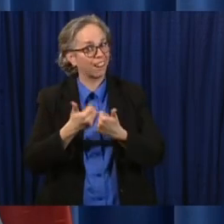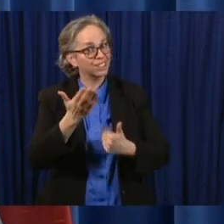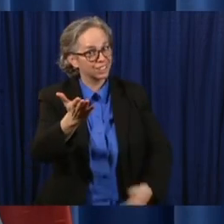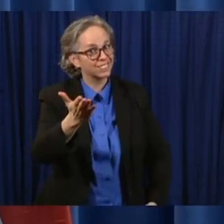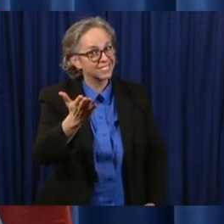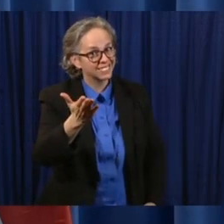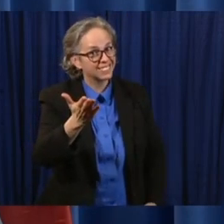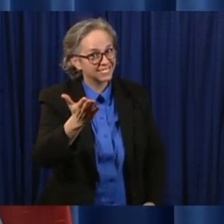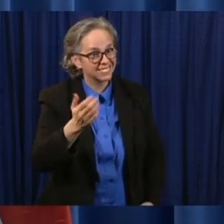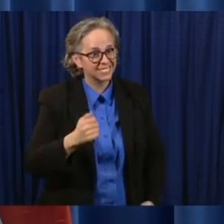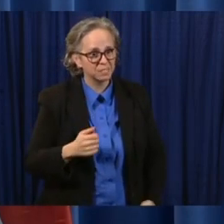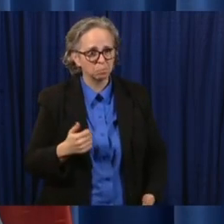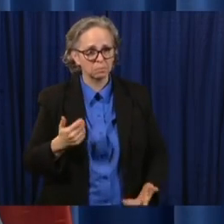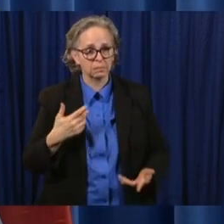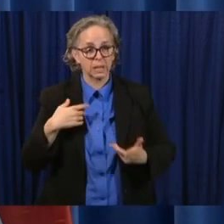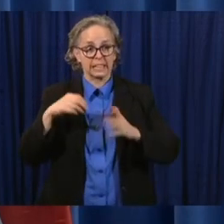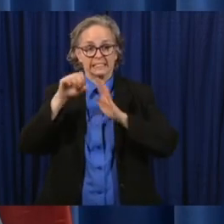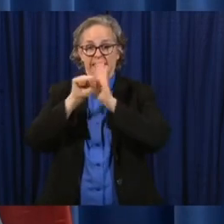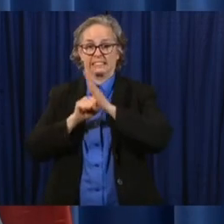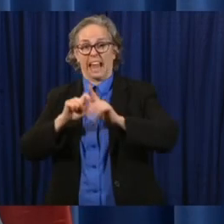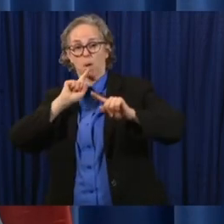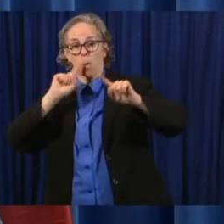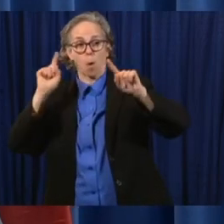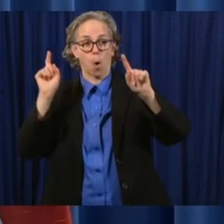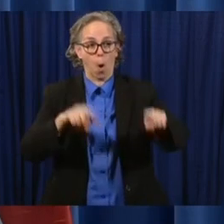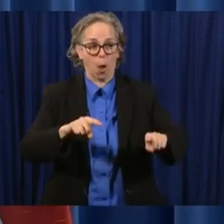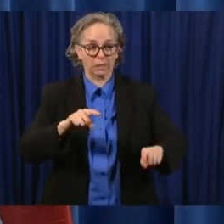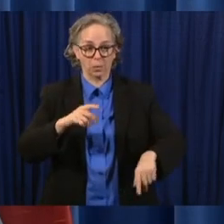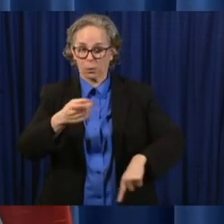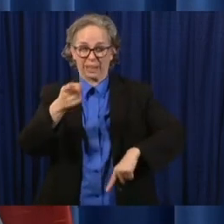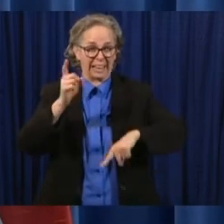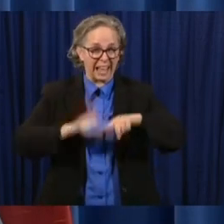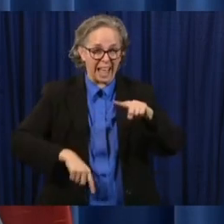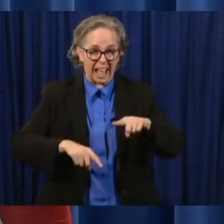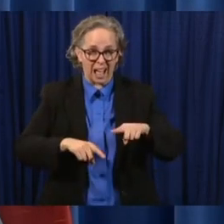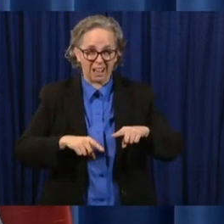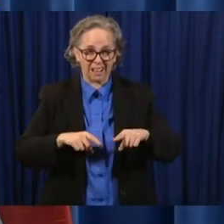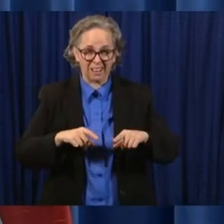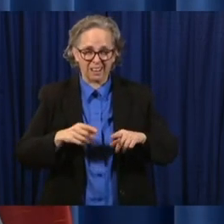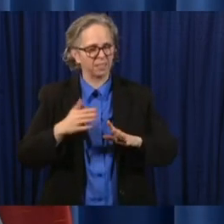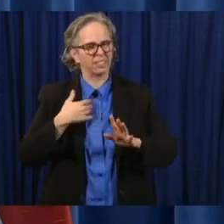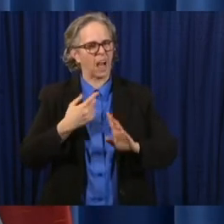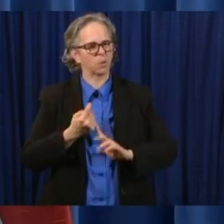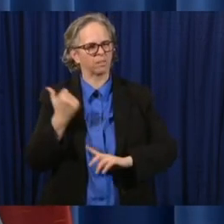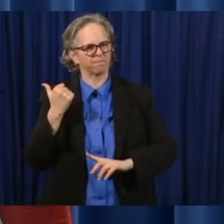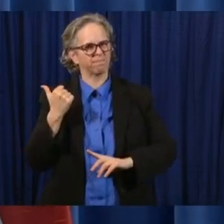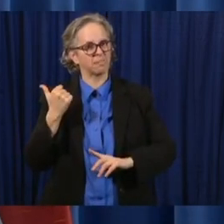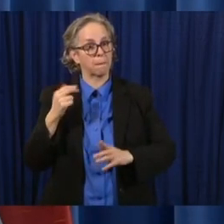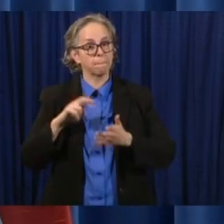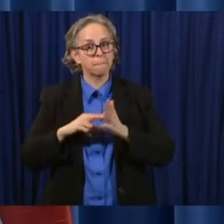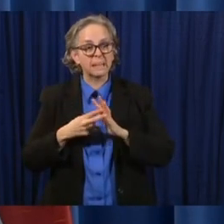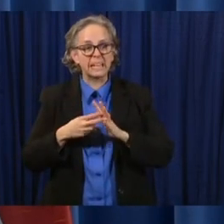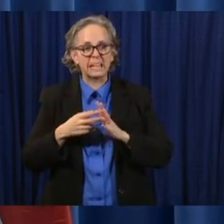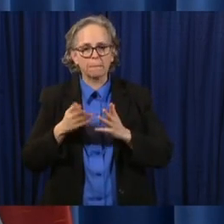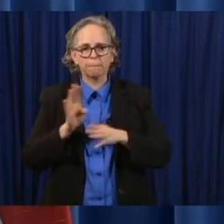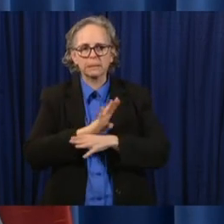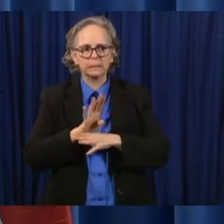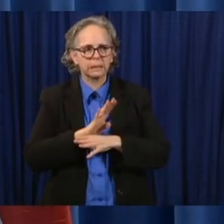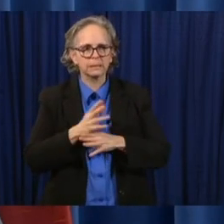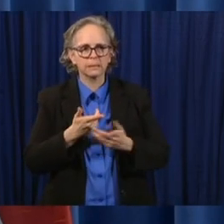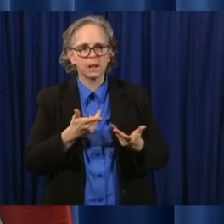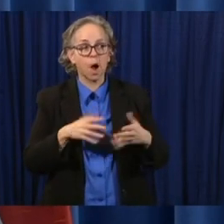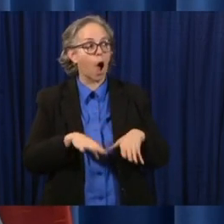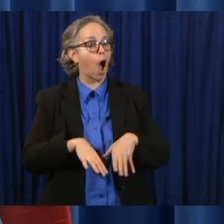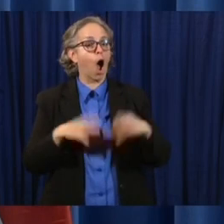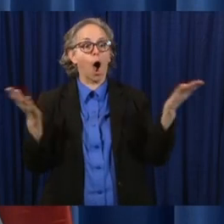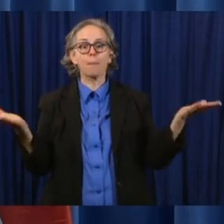order that says you can't do something, and we take off that state order. That does not necessarily mean that retail business is going to be flooded with